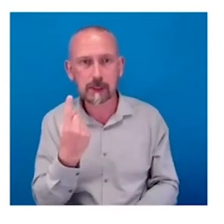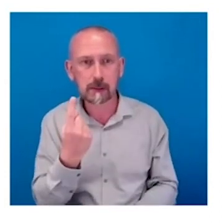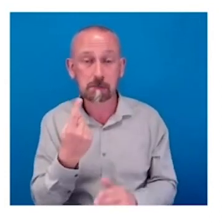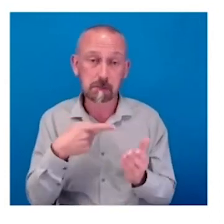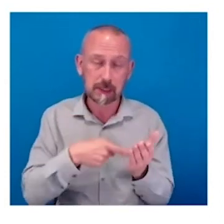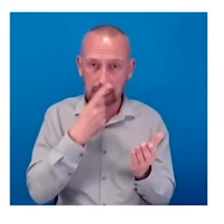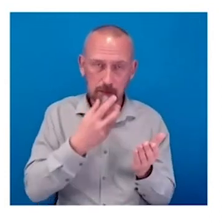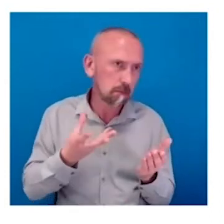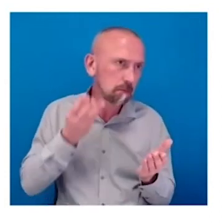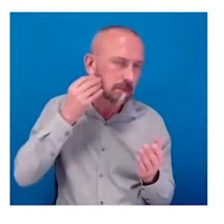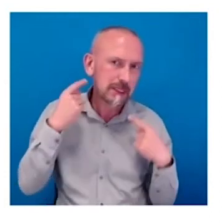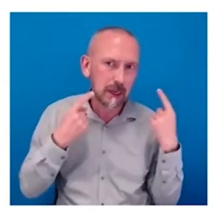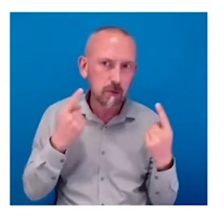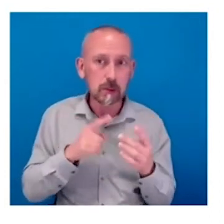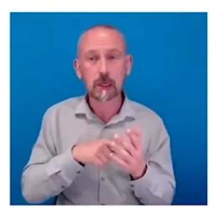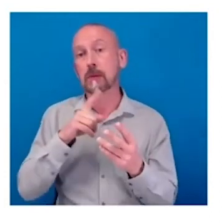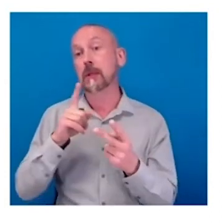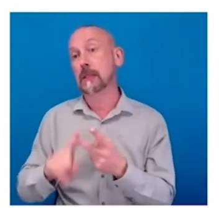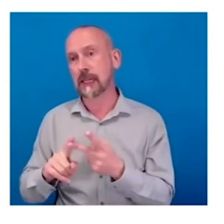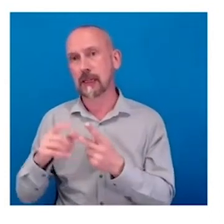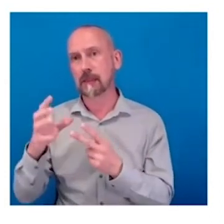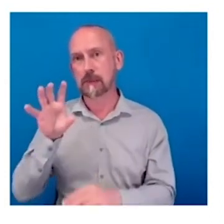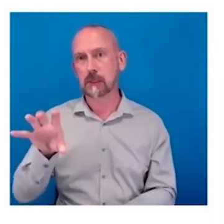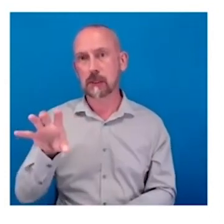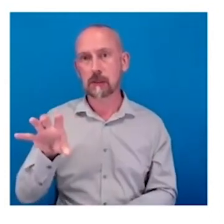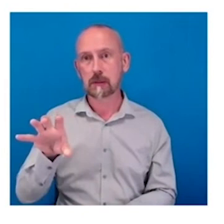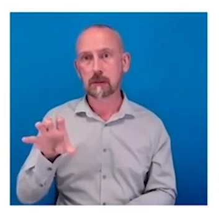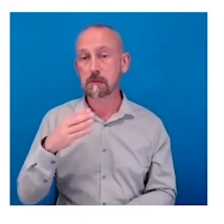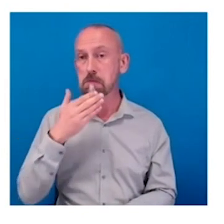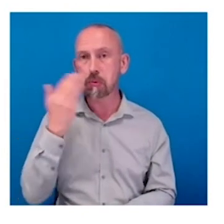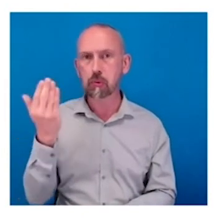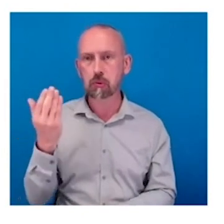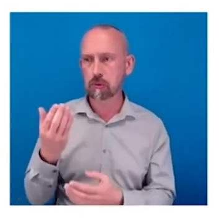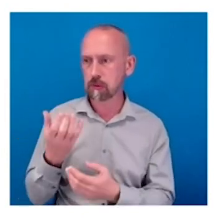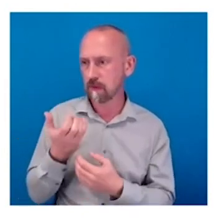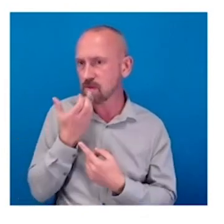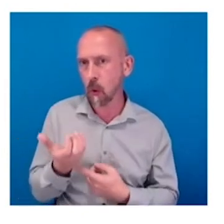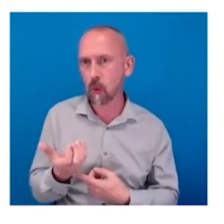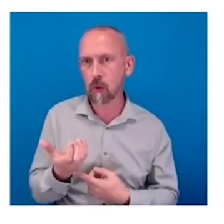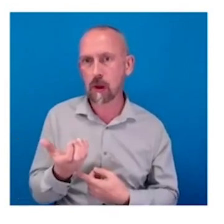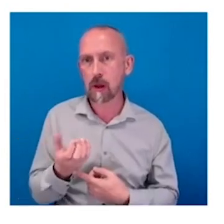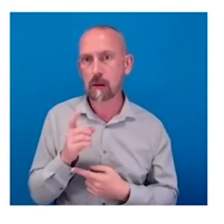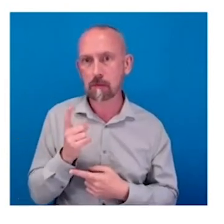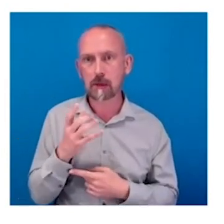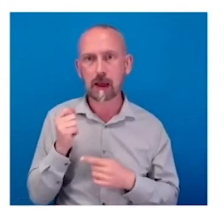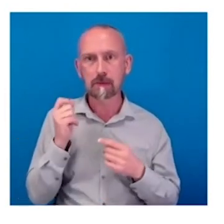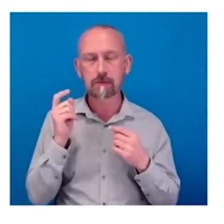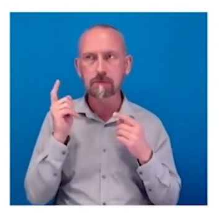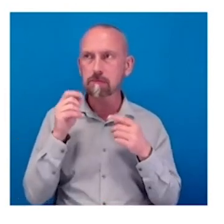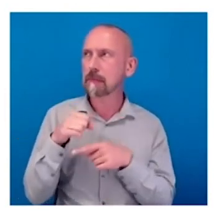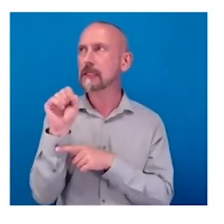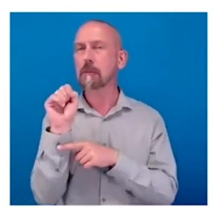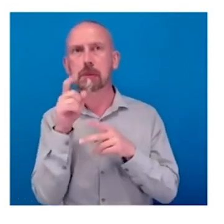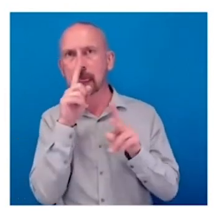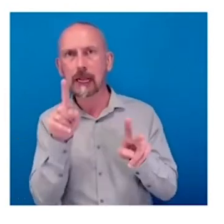second picture, where we have no device in play at all, but the person is sort of heads up, they're interacting with the